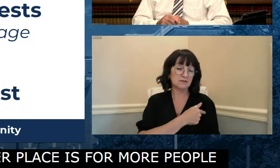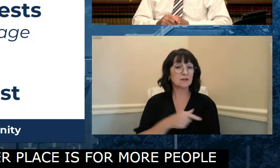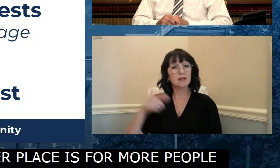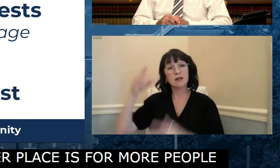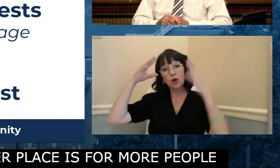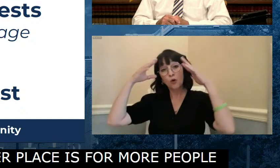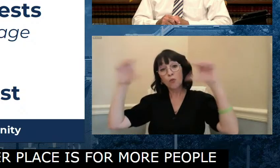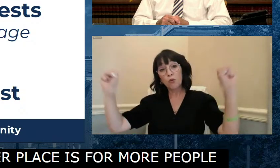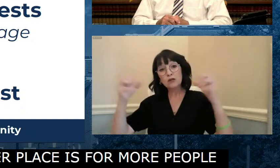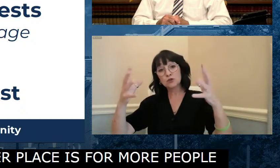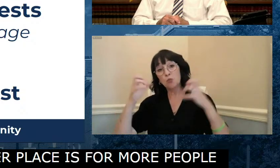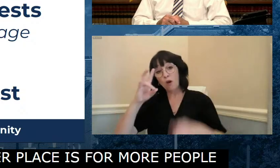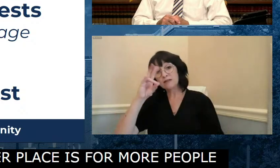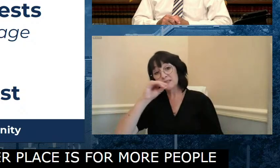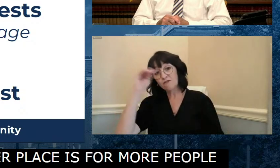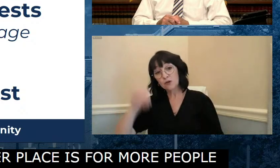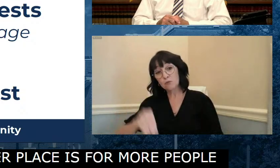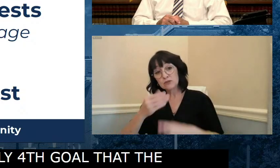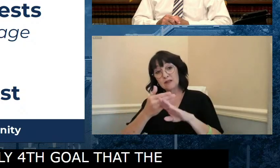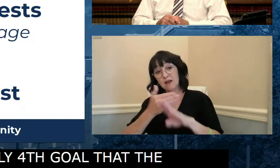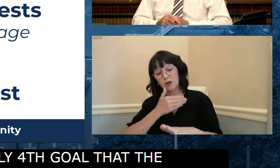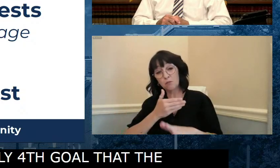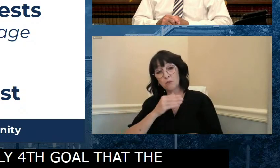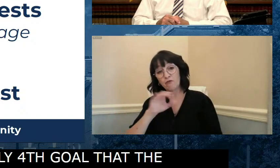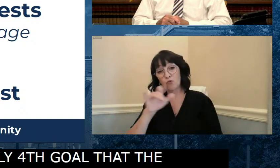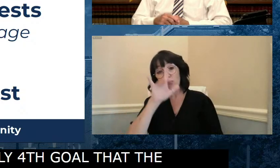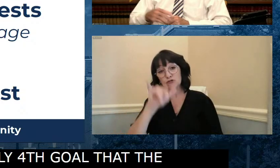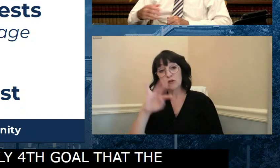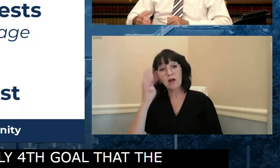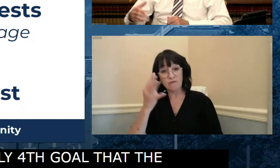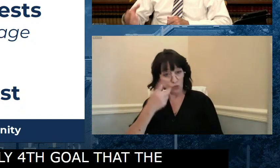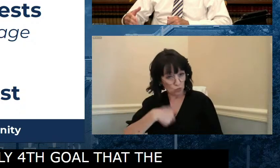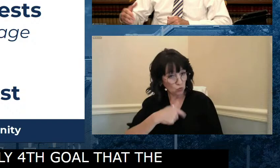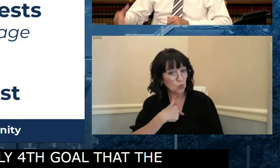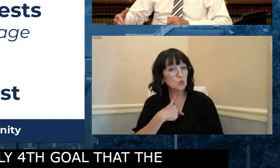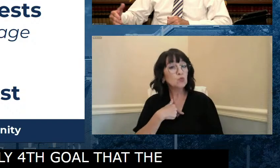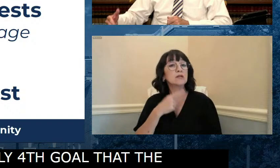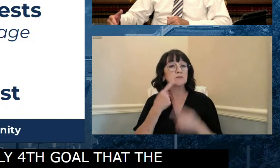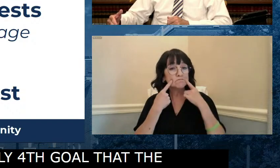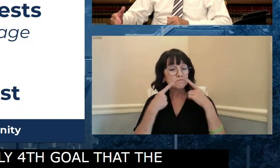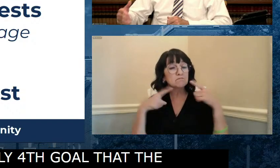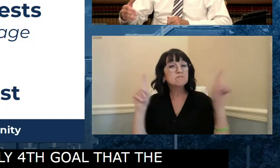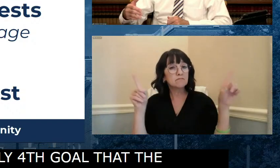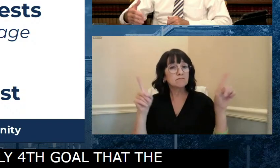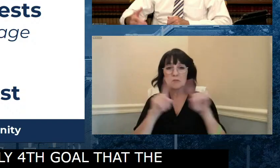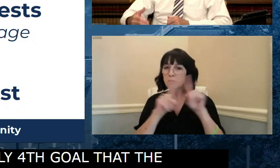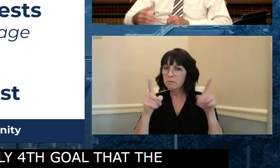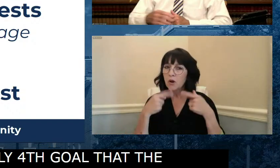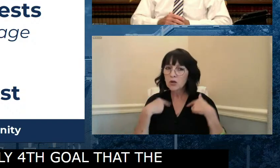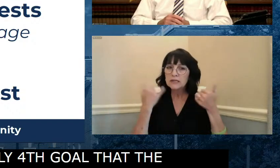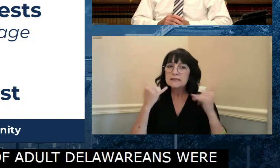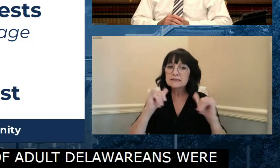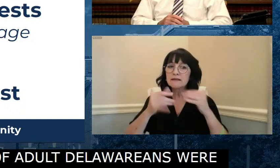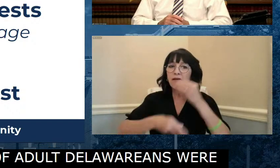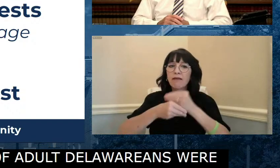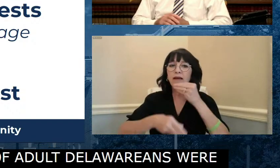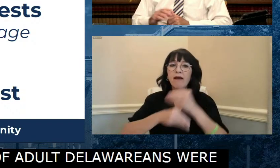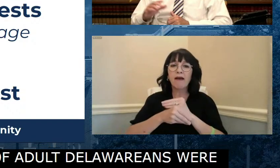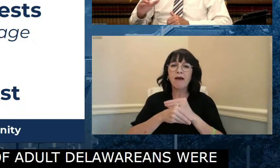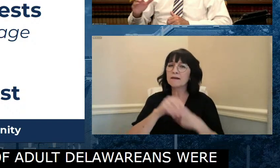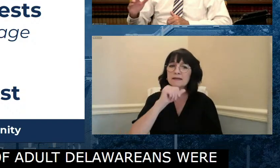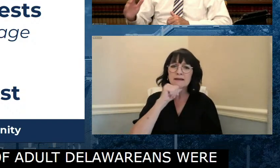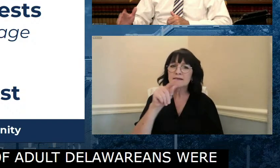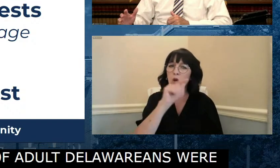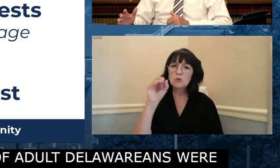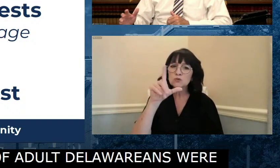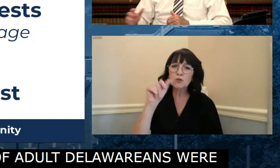us at 70% of adult Delawareans. We're adding to that every day. It's not too late. We have